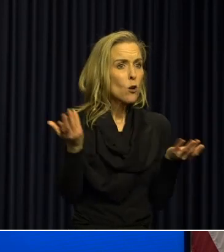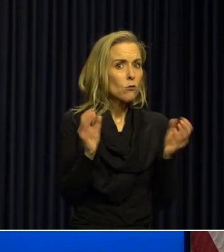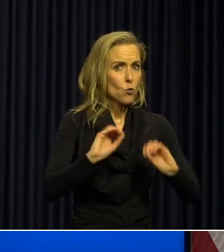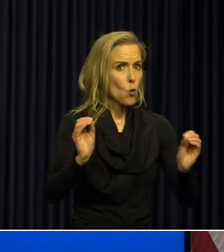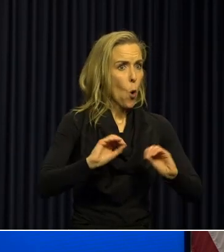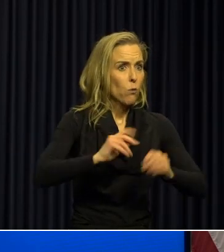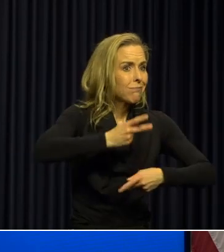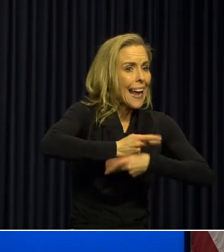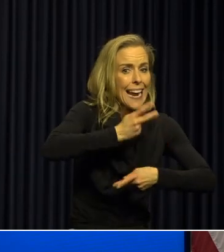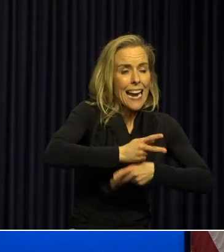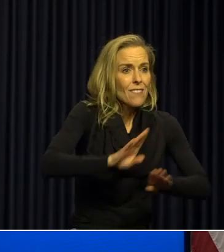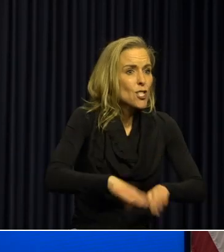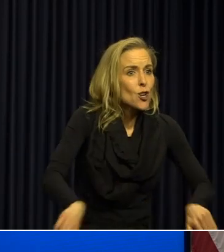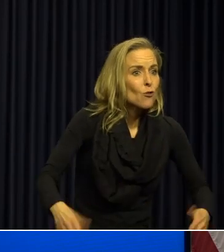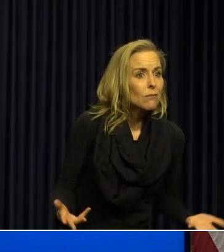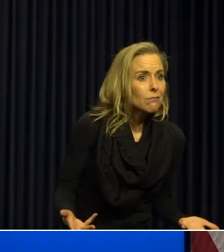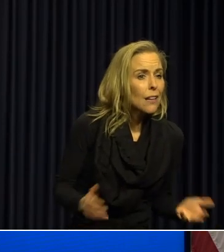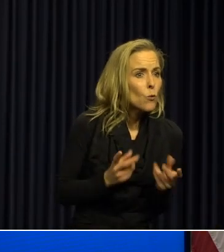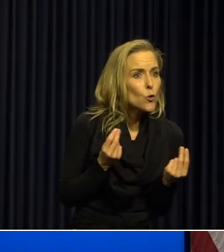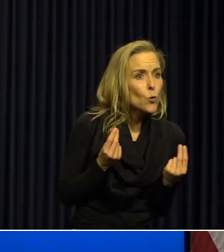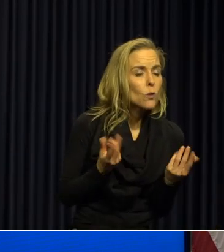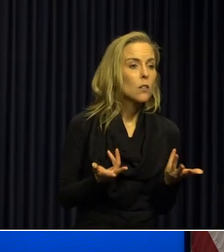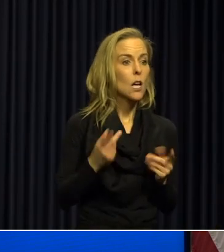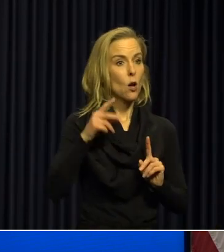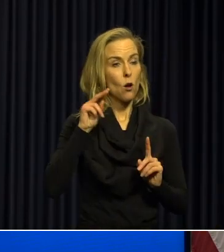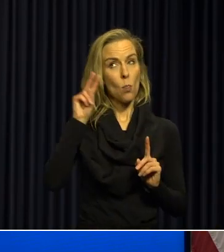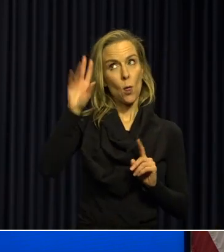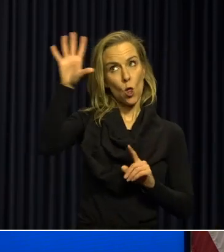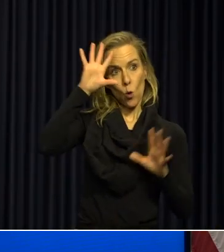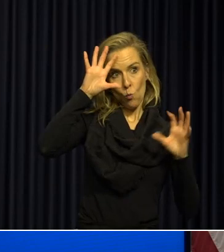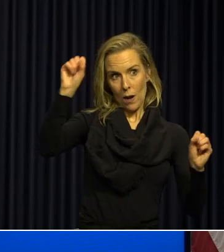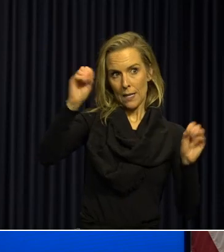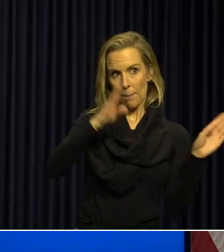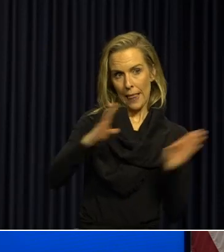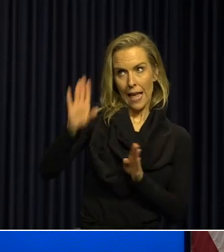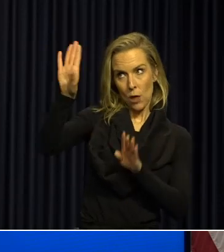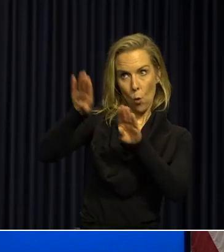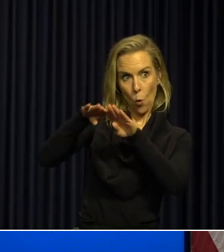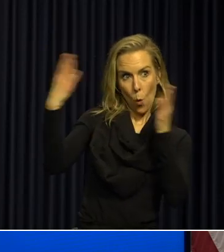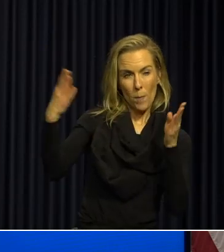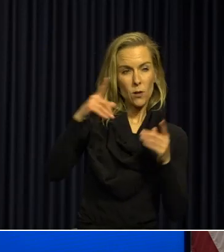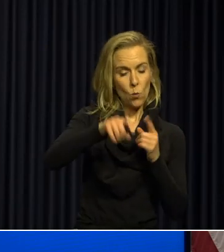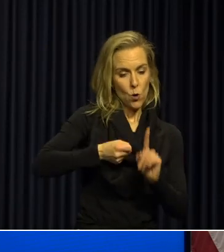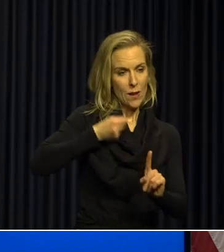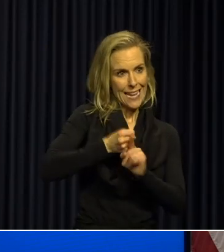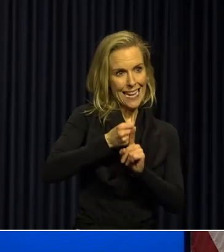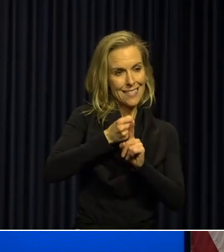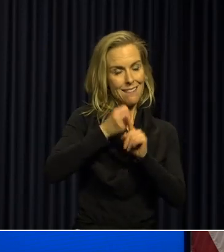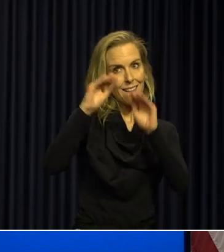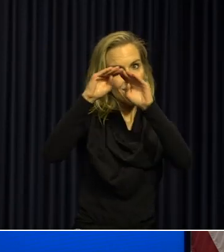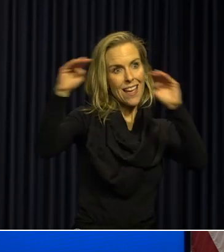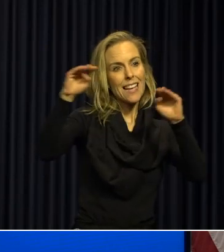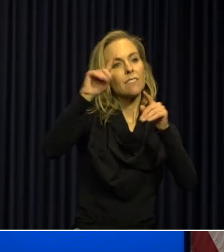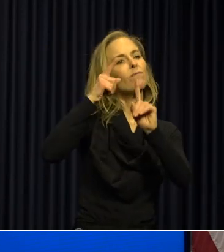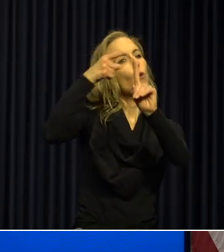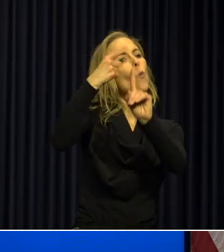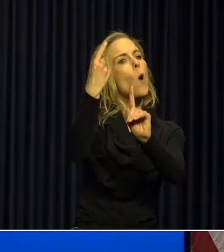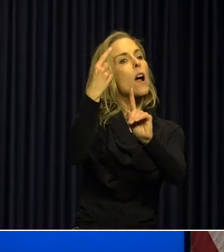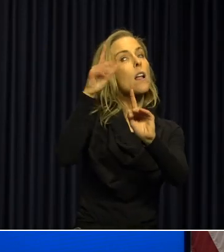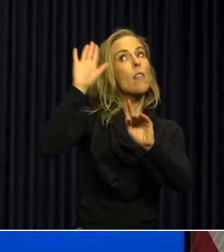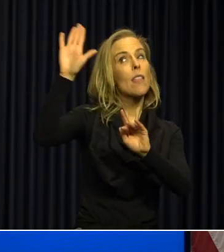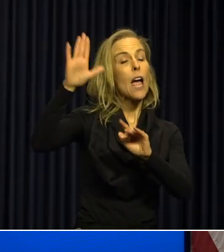care is closed? When we look at the president's plan of reopening, when you hit phase 1, The White House